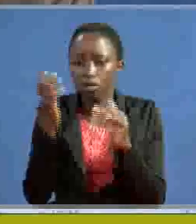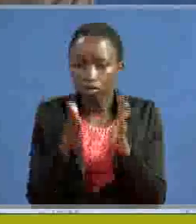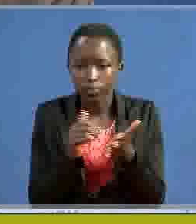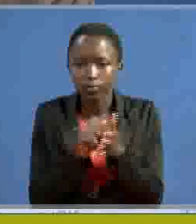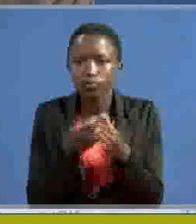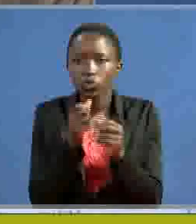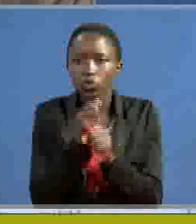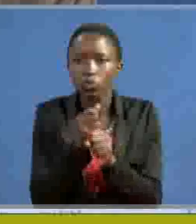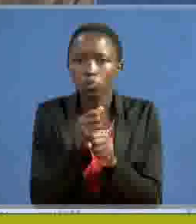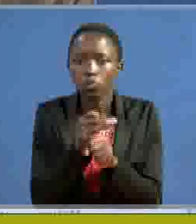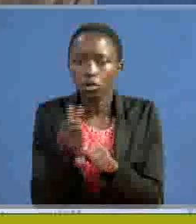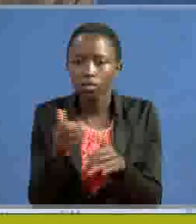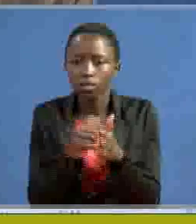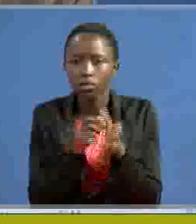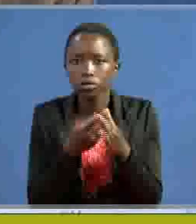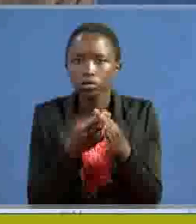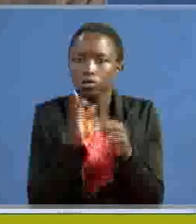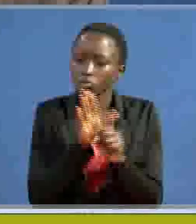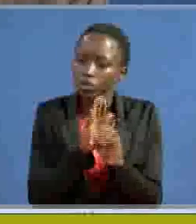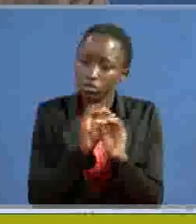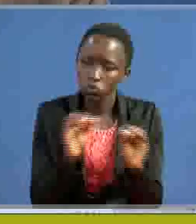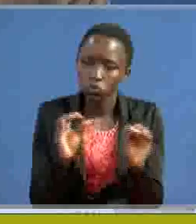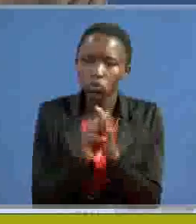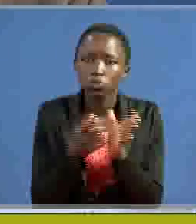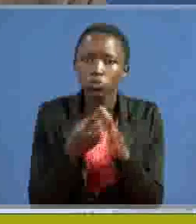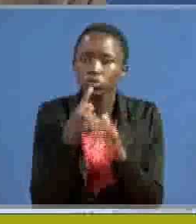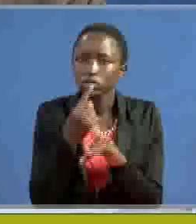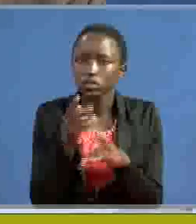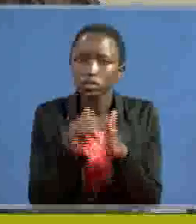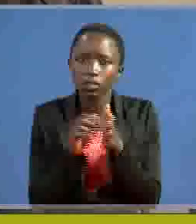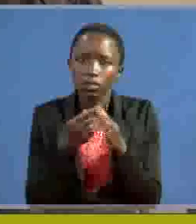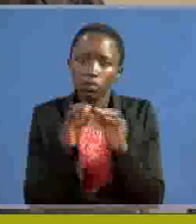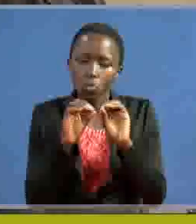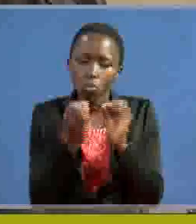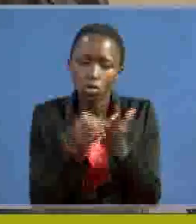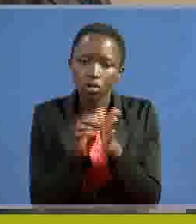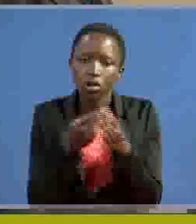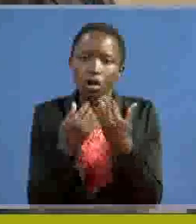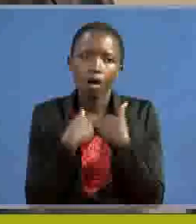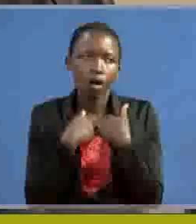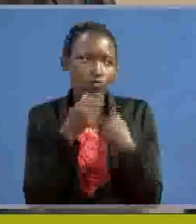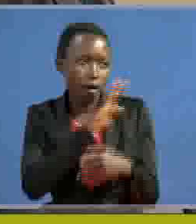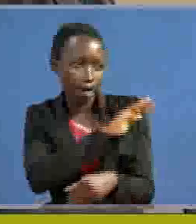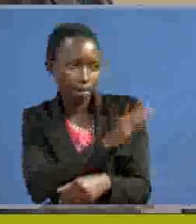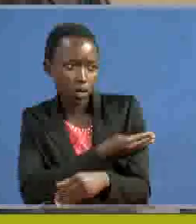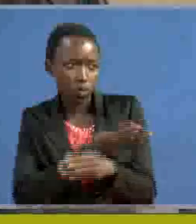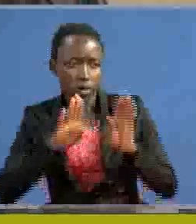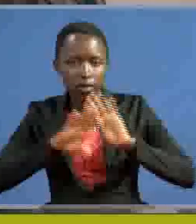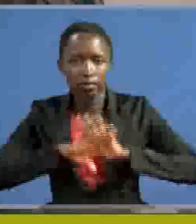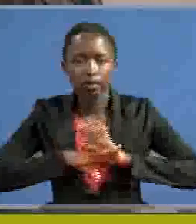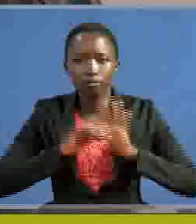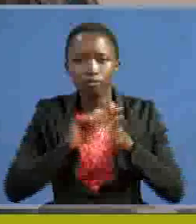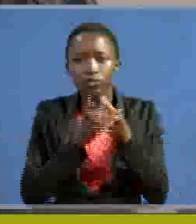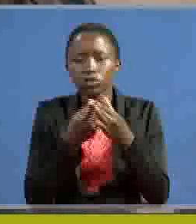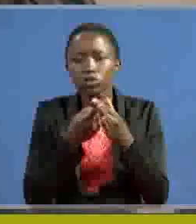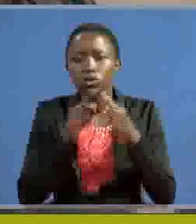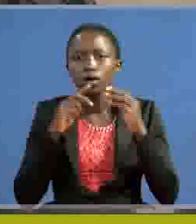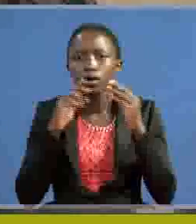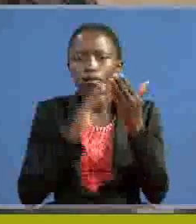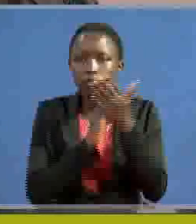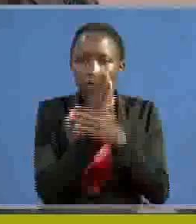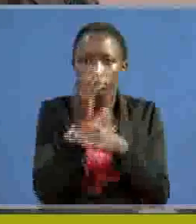on a funny Ikaruga boonie Howard anomaly Oh cocaine is a mocha washy with Lena Mamluk Yahoo Tasha because amia Hawk is our